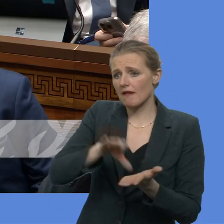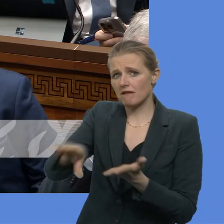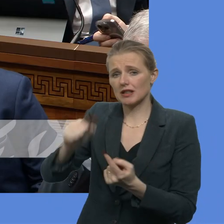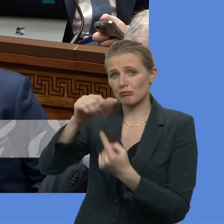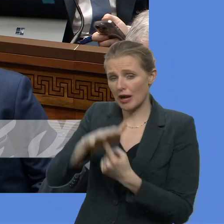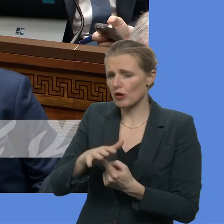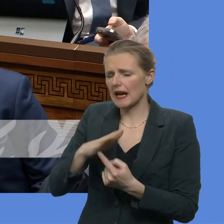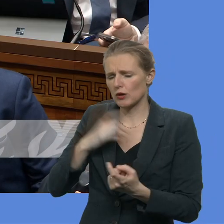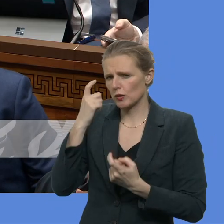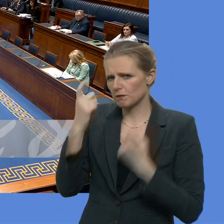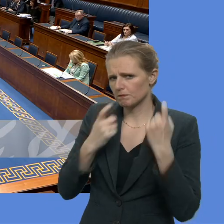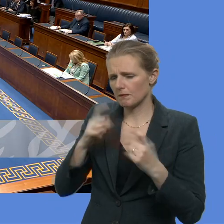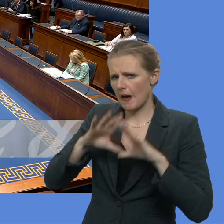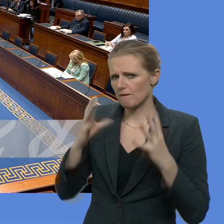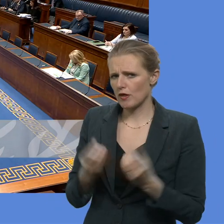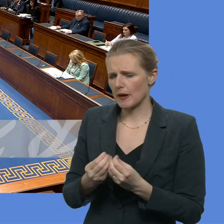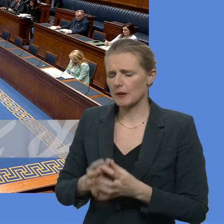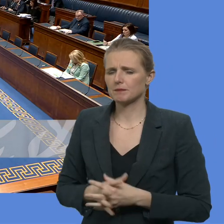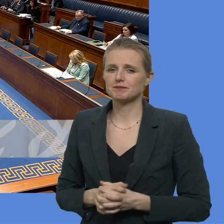department. Owen Tennyson.